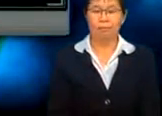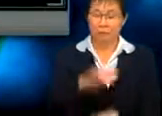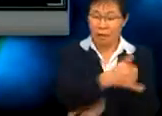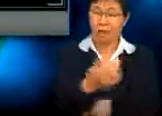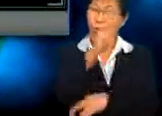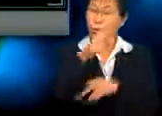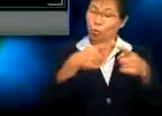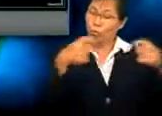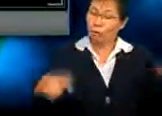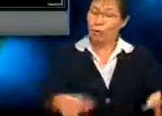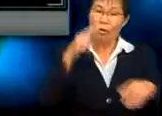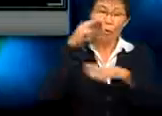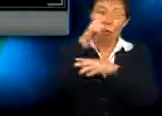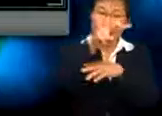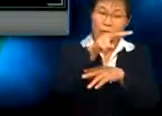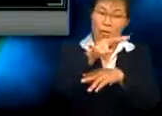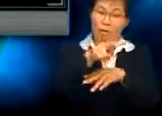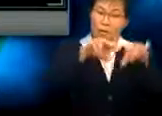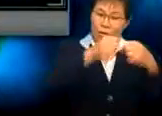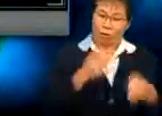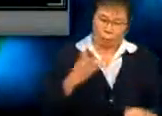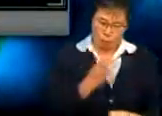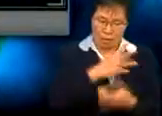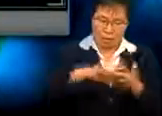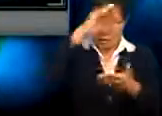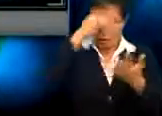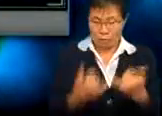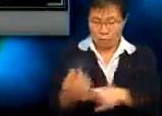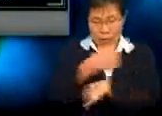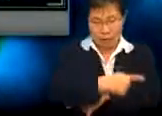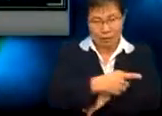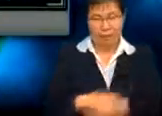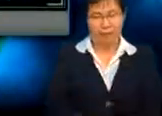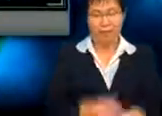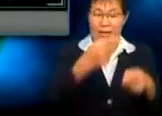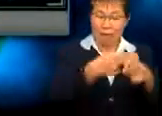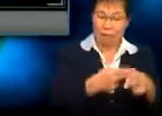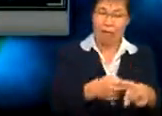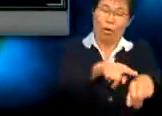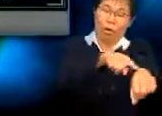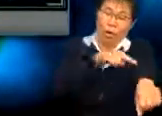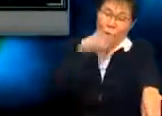There are two types of visual defects that we have learned today, namely